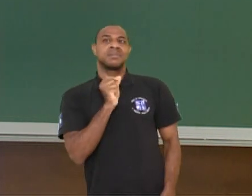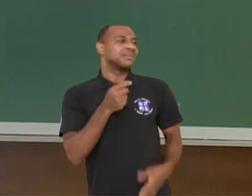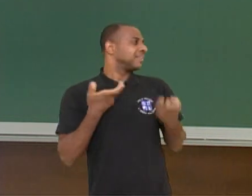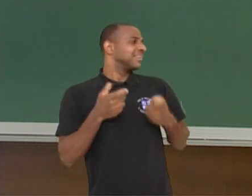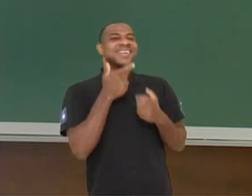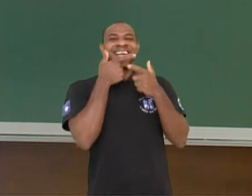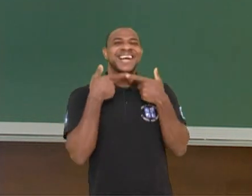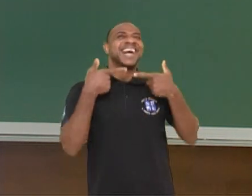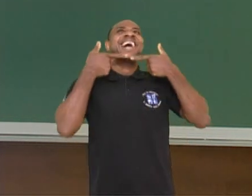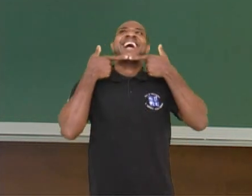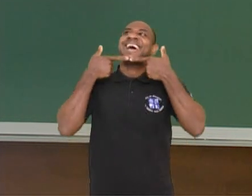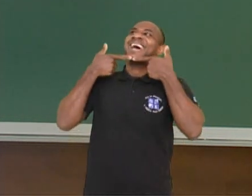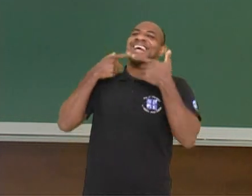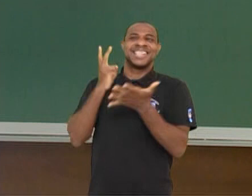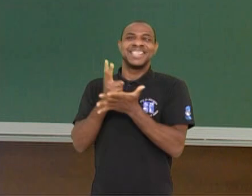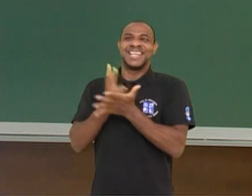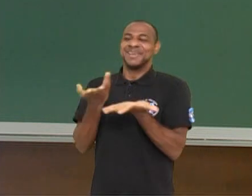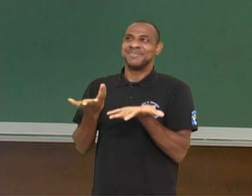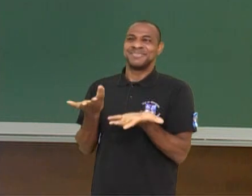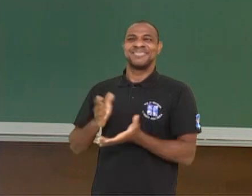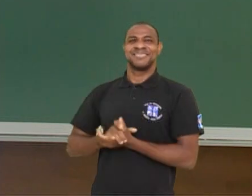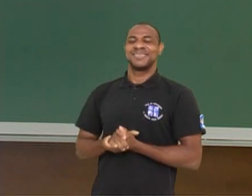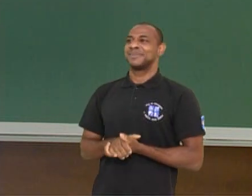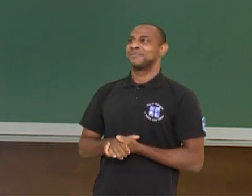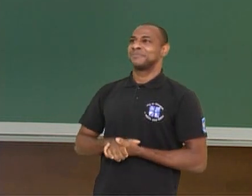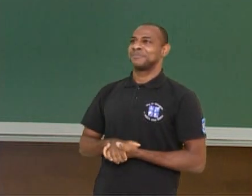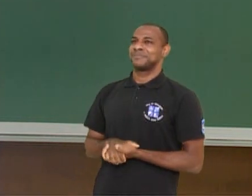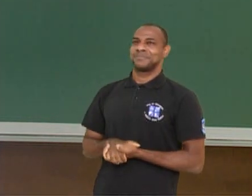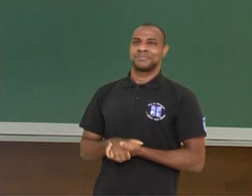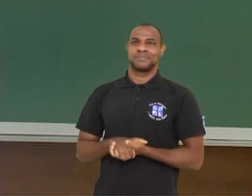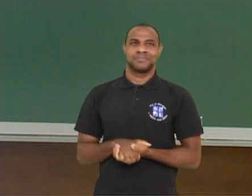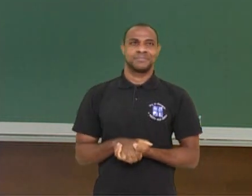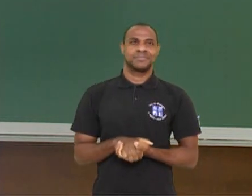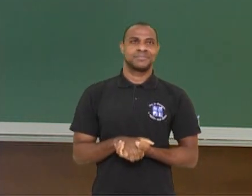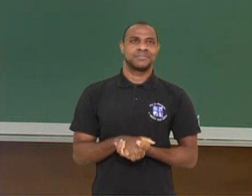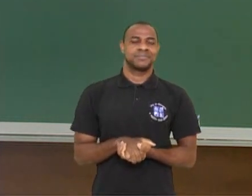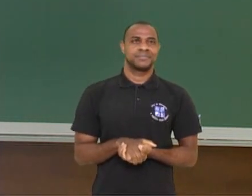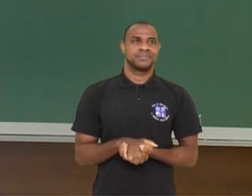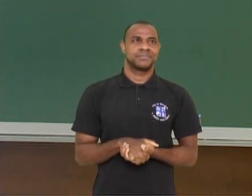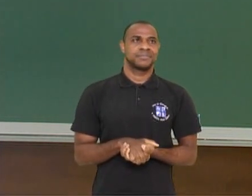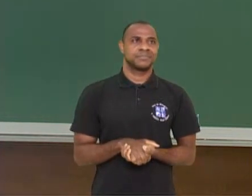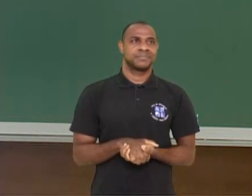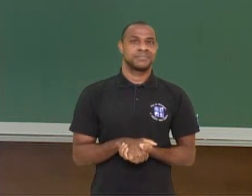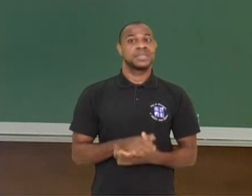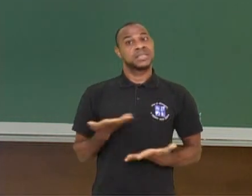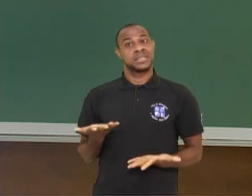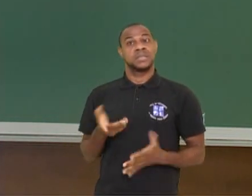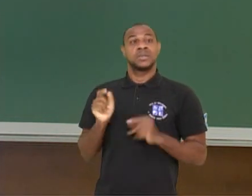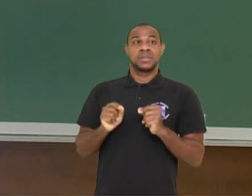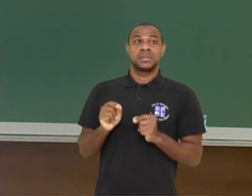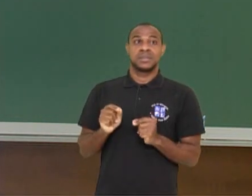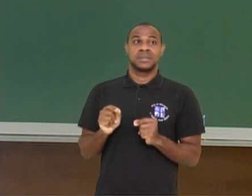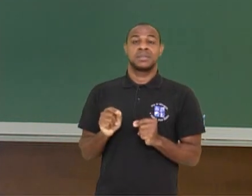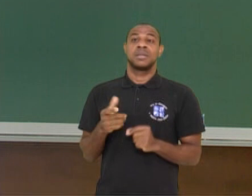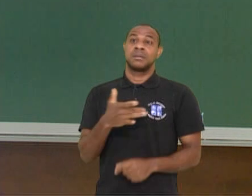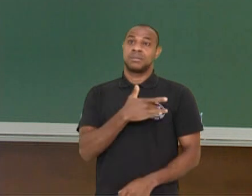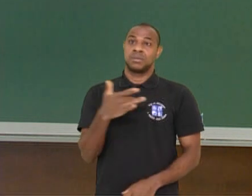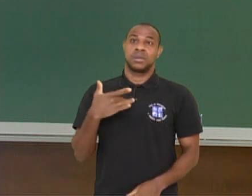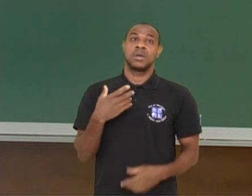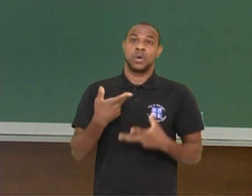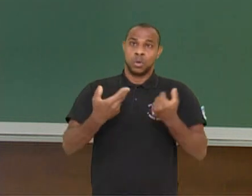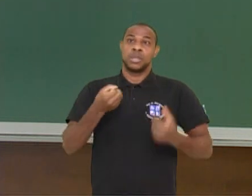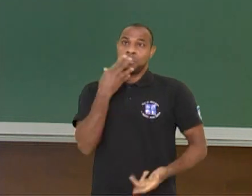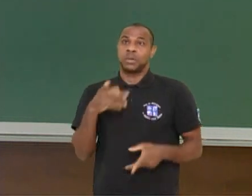um sorriso sempre no nosso rosto, certo? Então, vejam. Mas, como eu digo, inclusive os benefícios não só